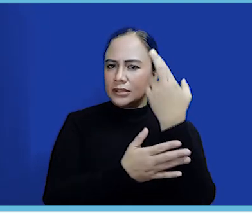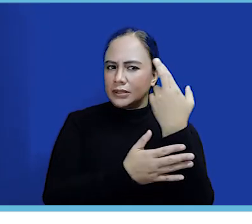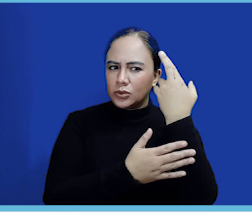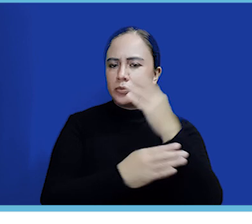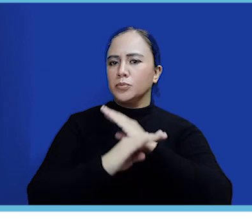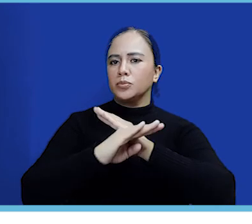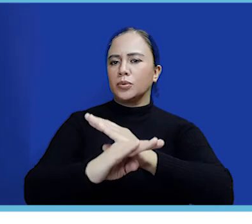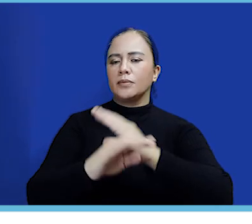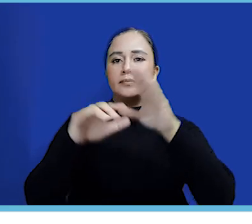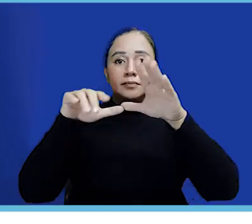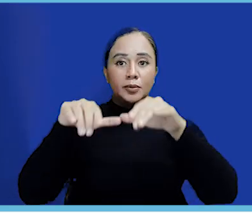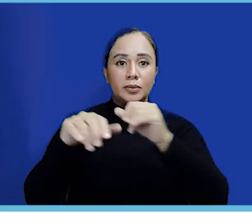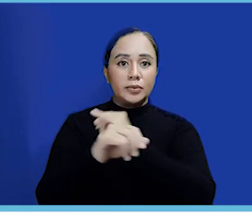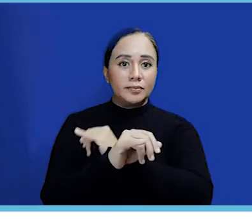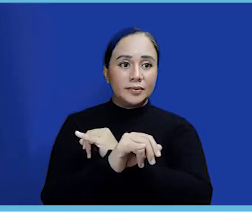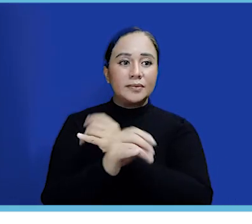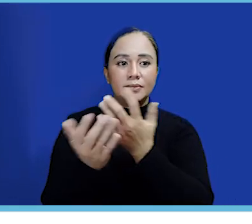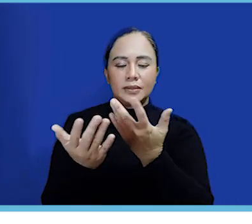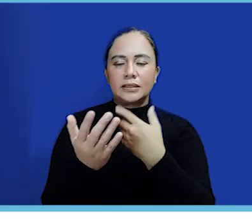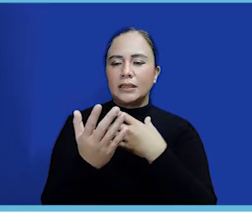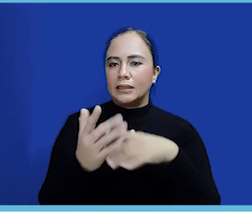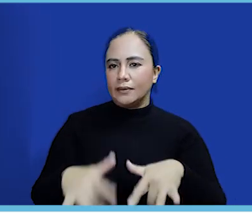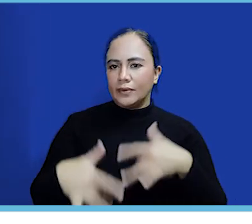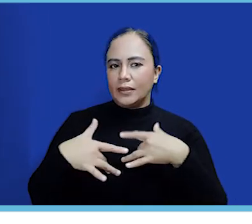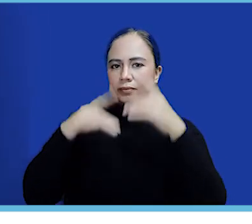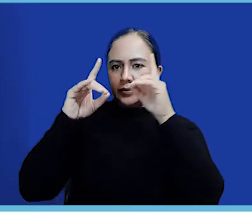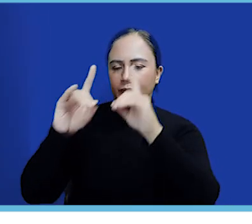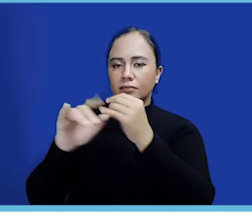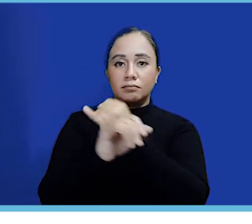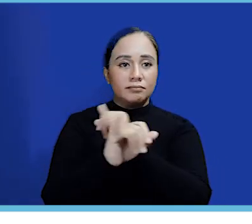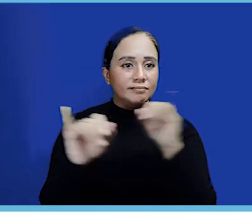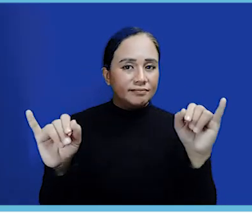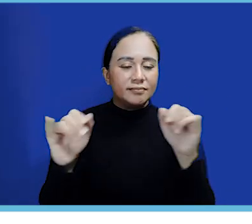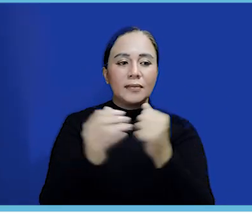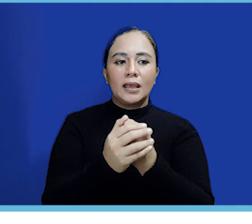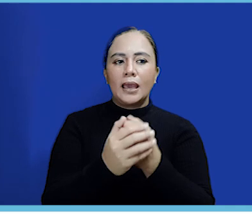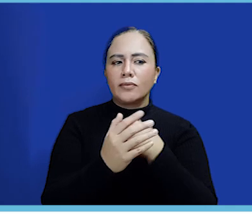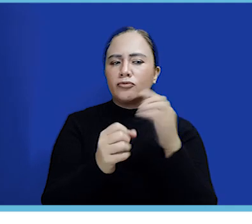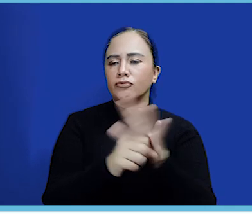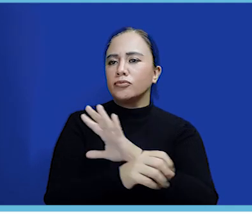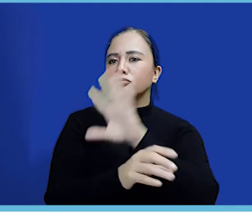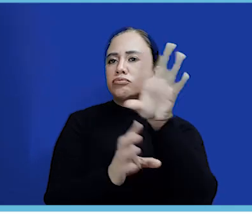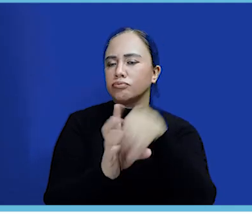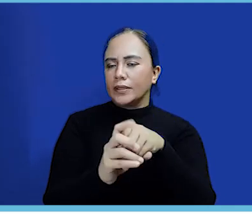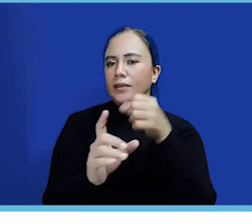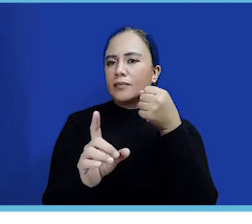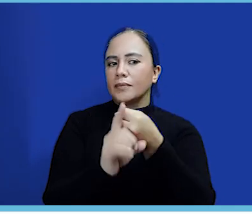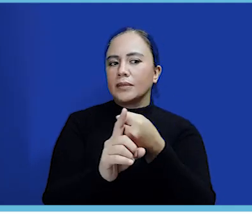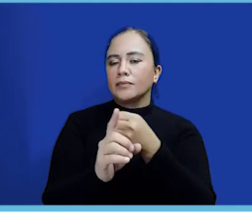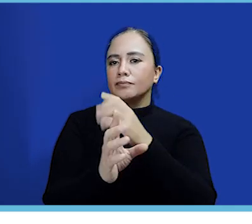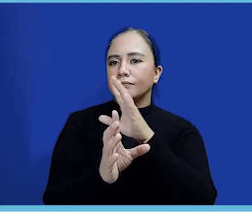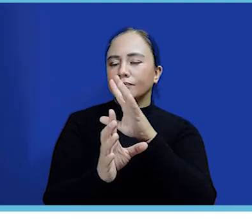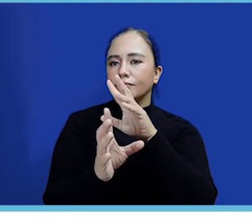factors hindering people with impairments from living a life of dignity, being independent, and being fully included and